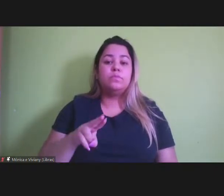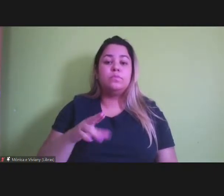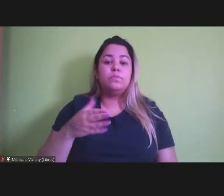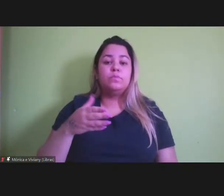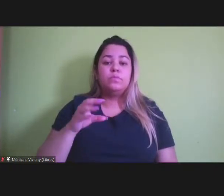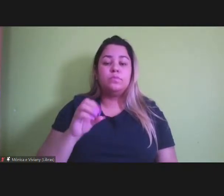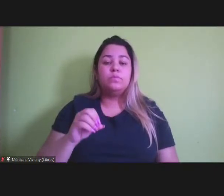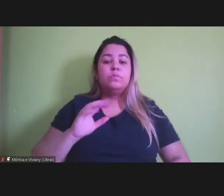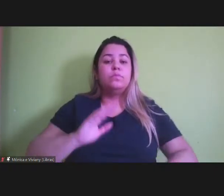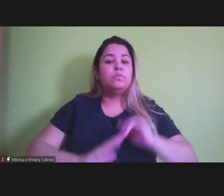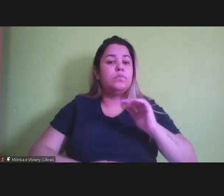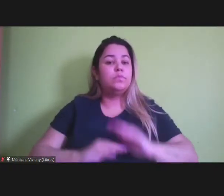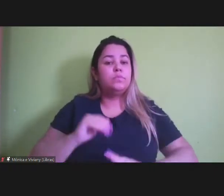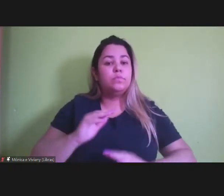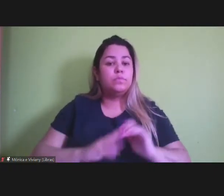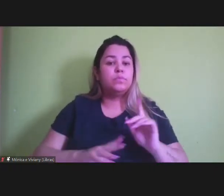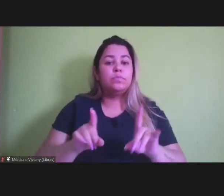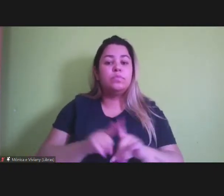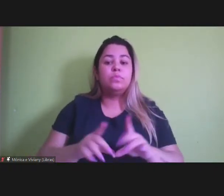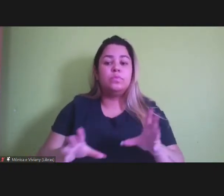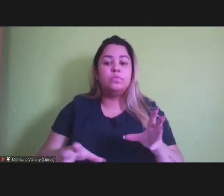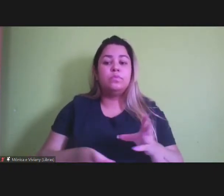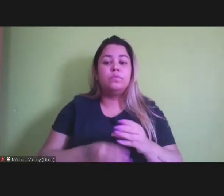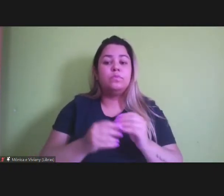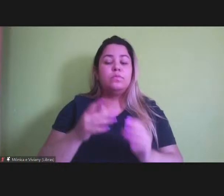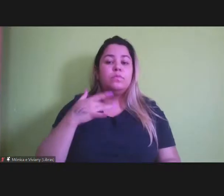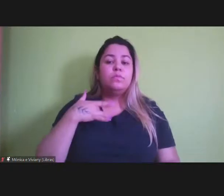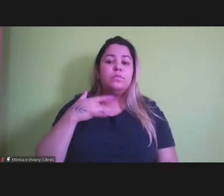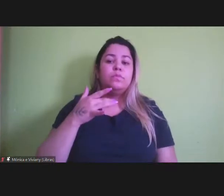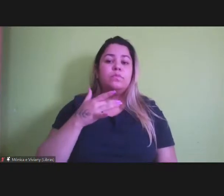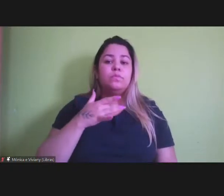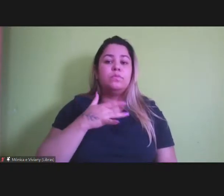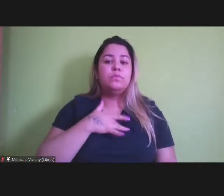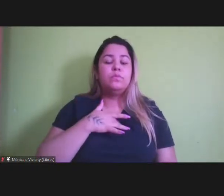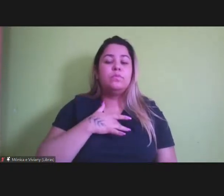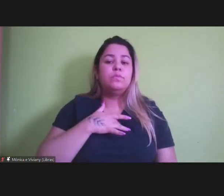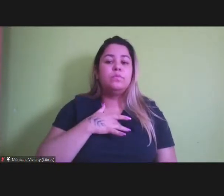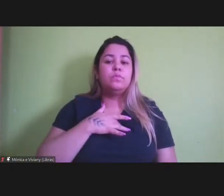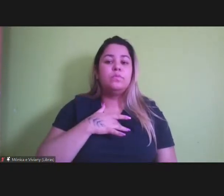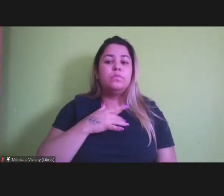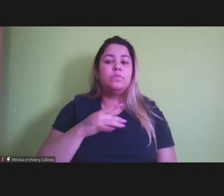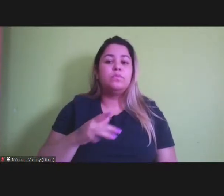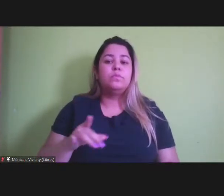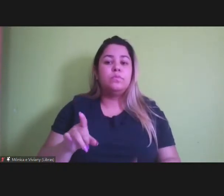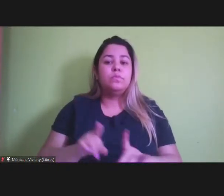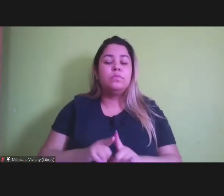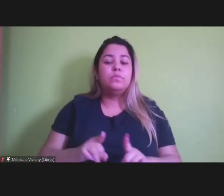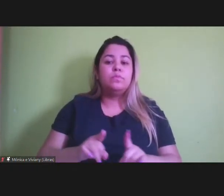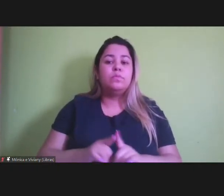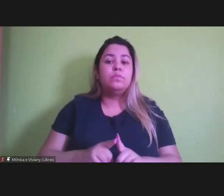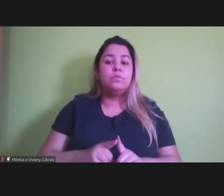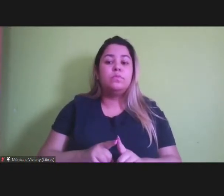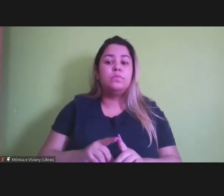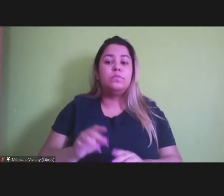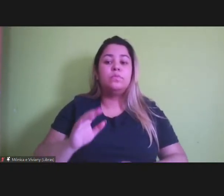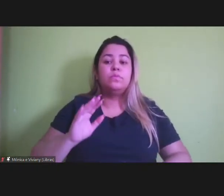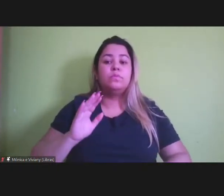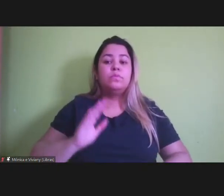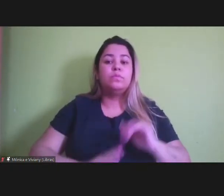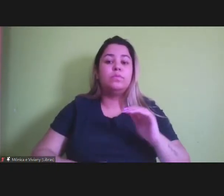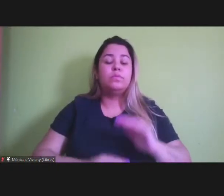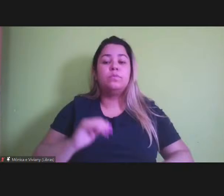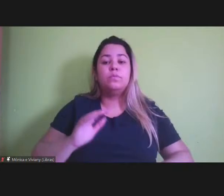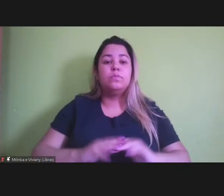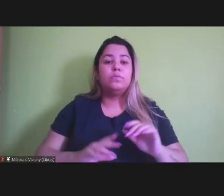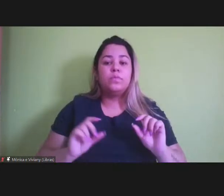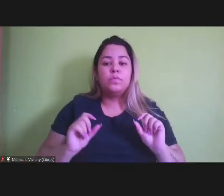that regulates the notion of integrative practices and complementarians in health by the nutritionists. It already